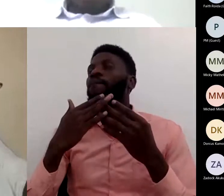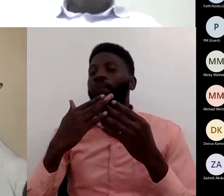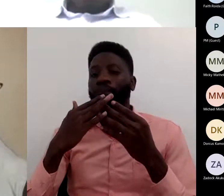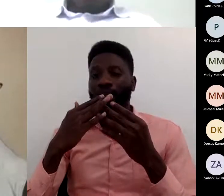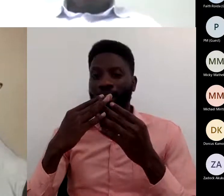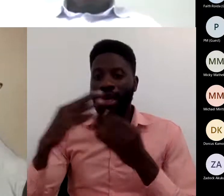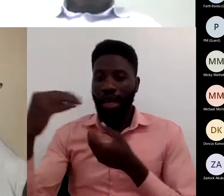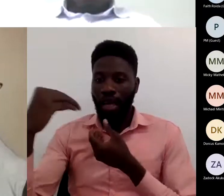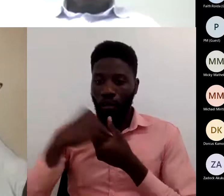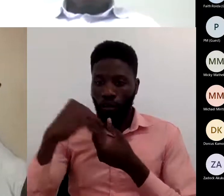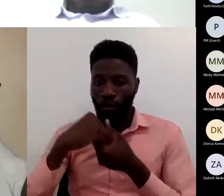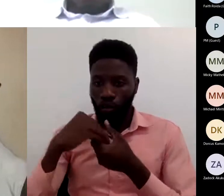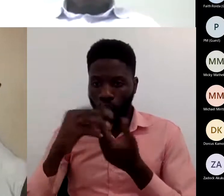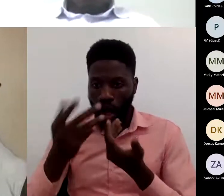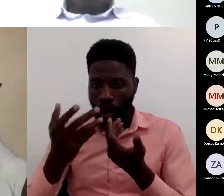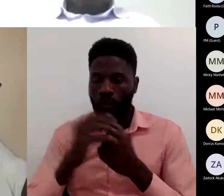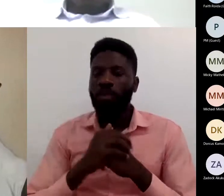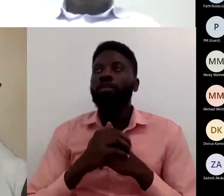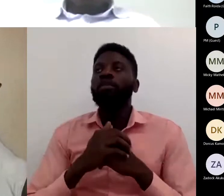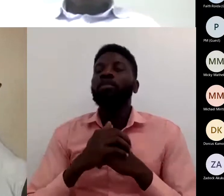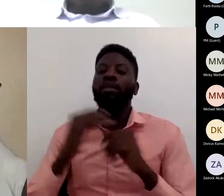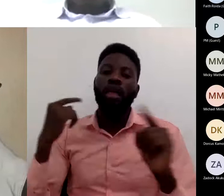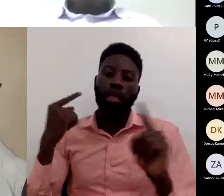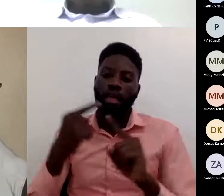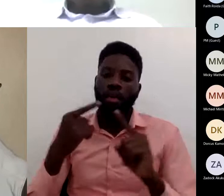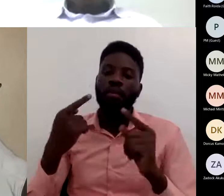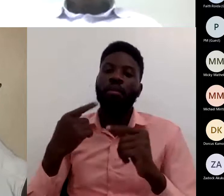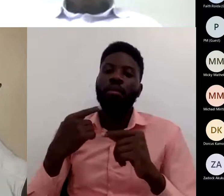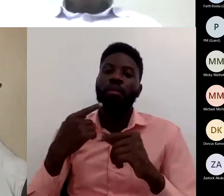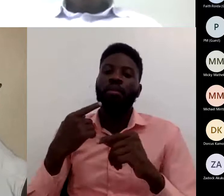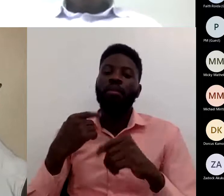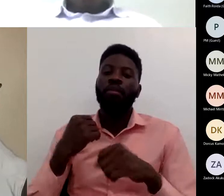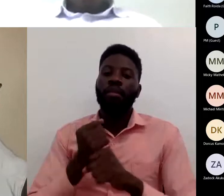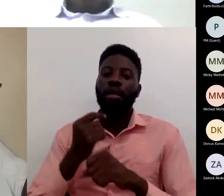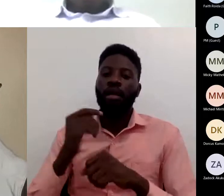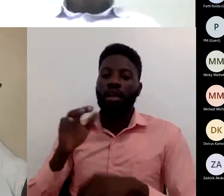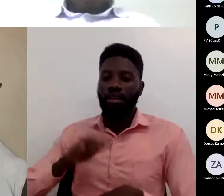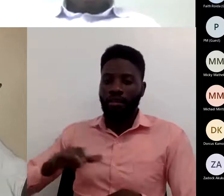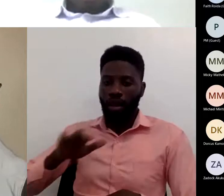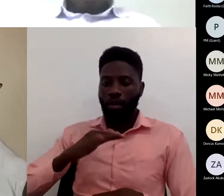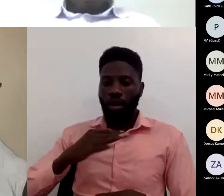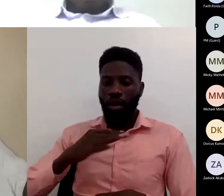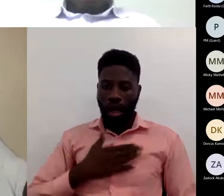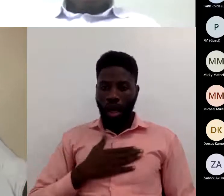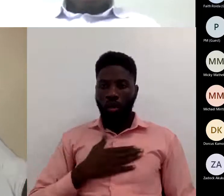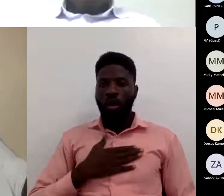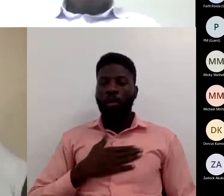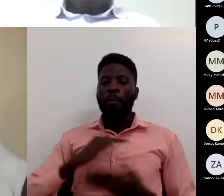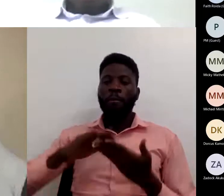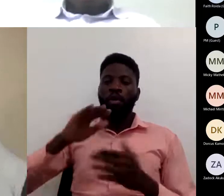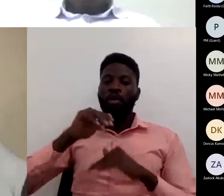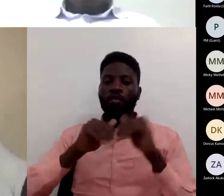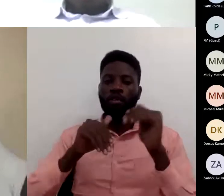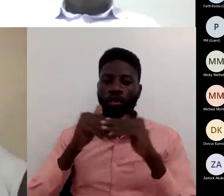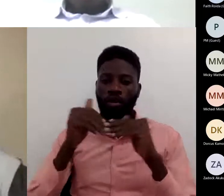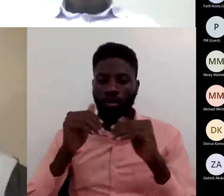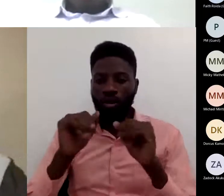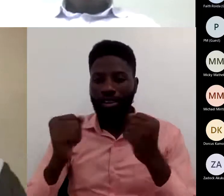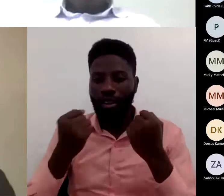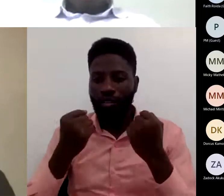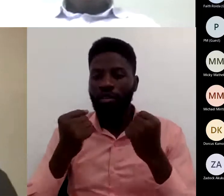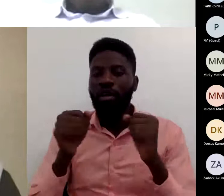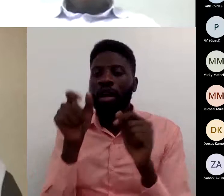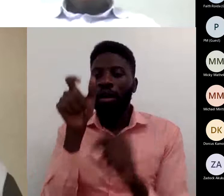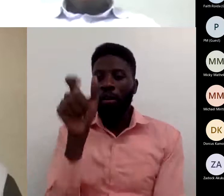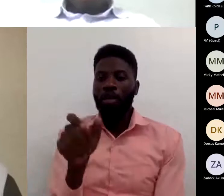inclusion, it's about making this where we work or the environments we live in a more comfortable, a safe place where somebody